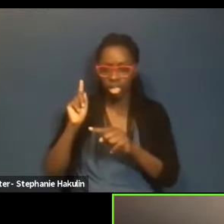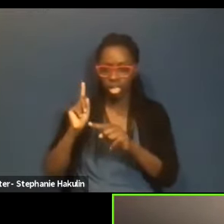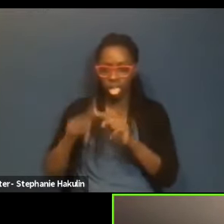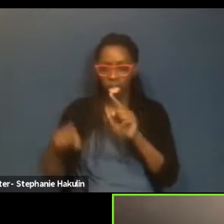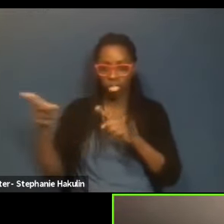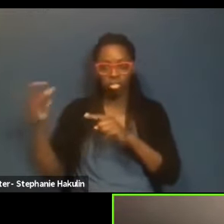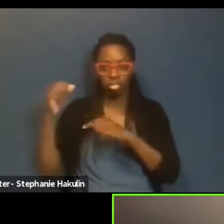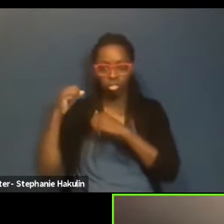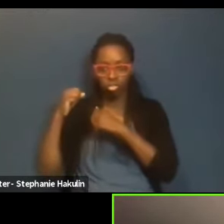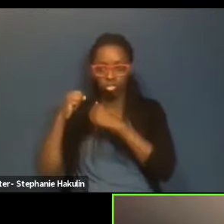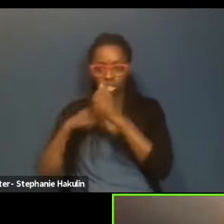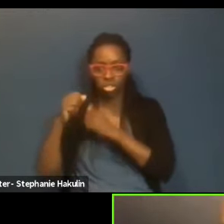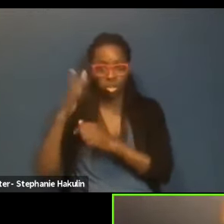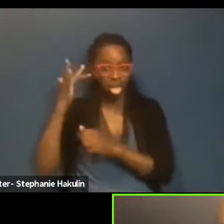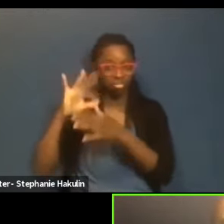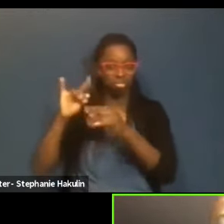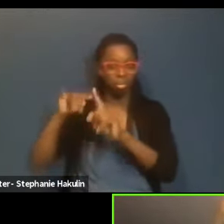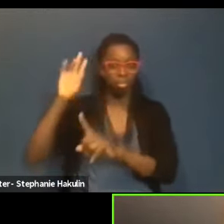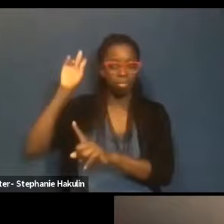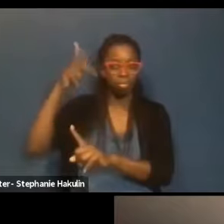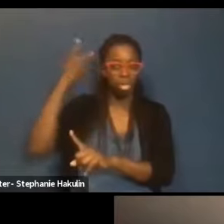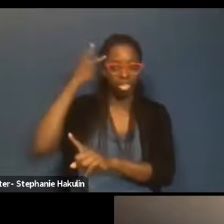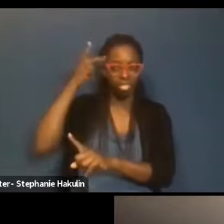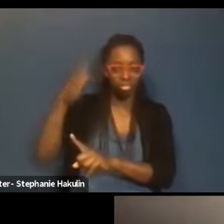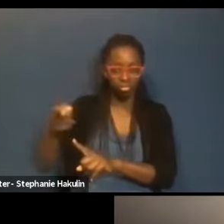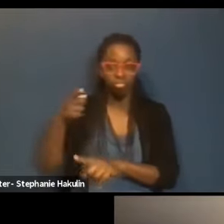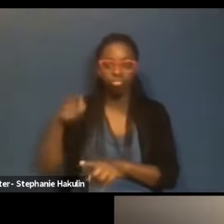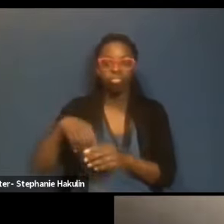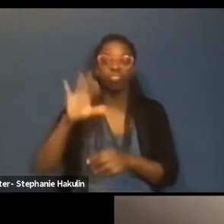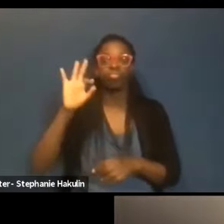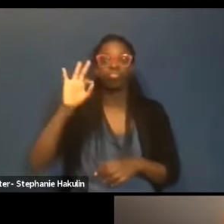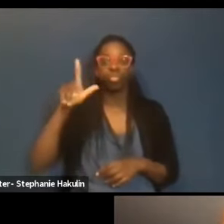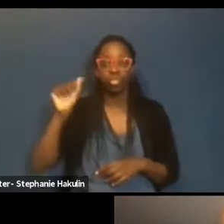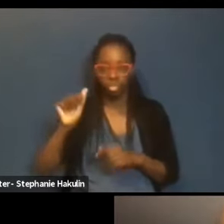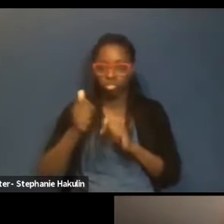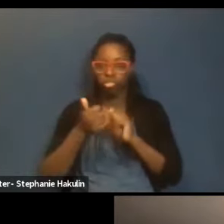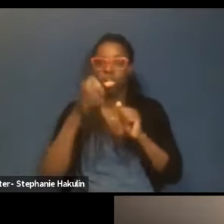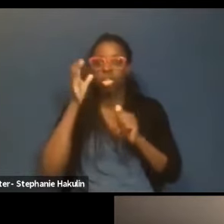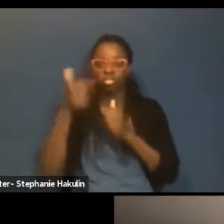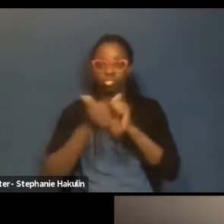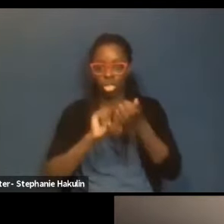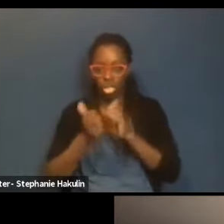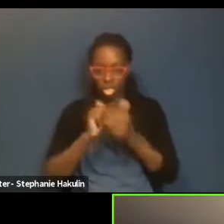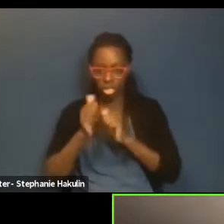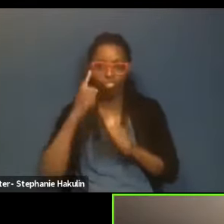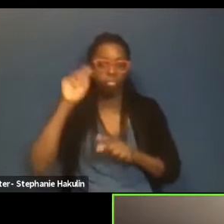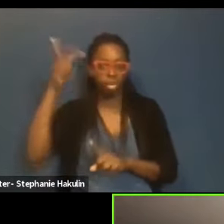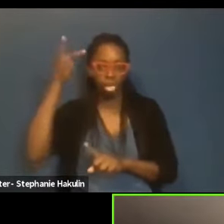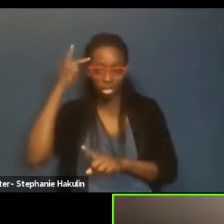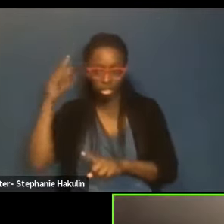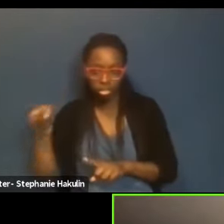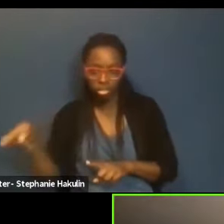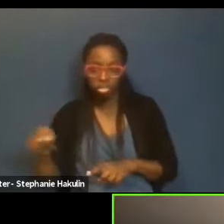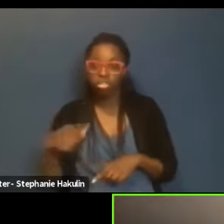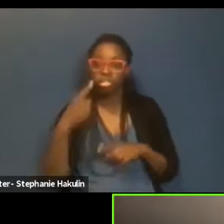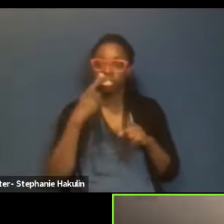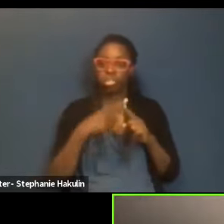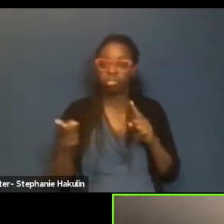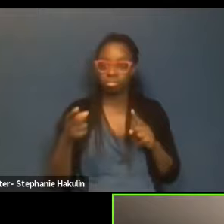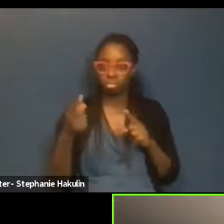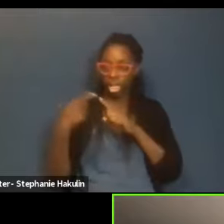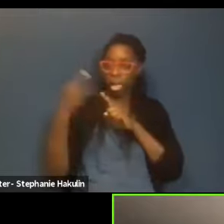be 48-47% in the polls, no lie. The enemy is unseen. The dead are